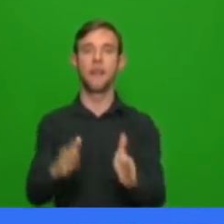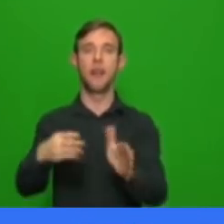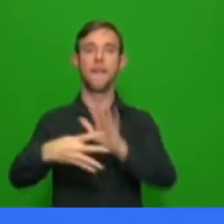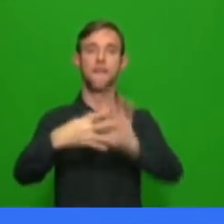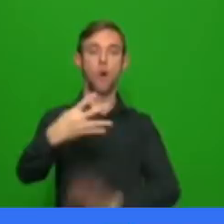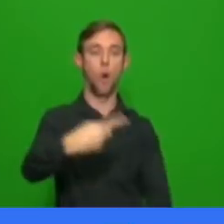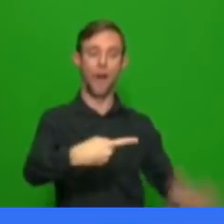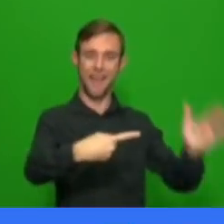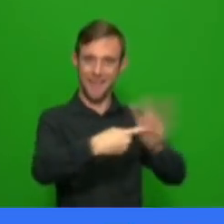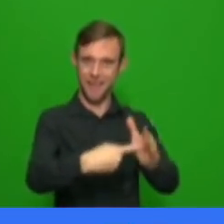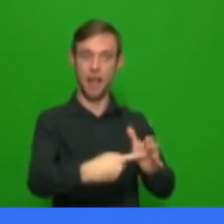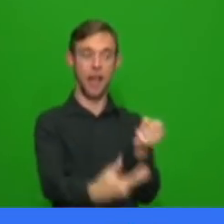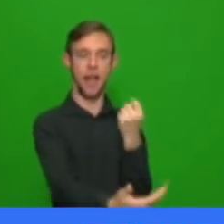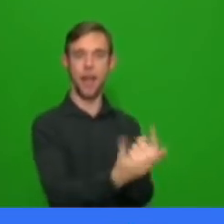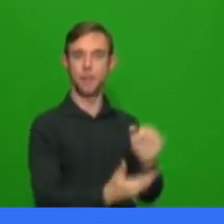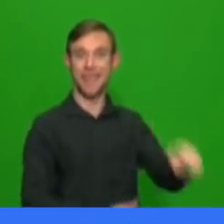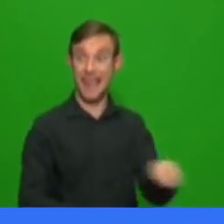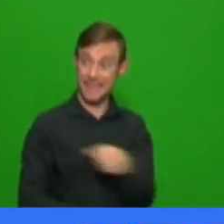And so